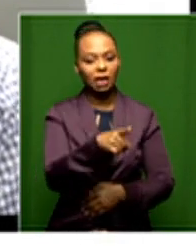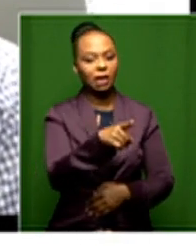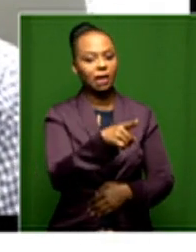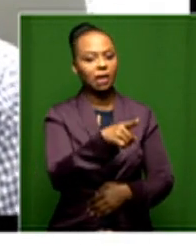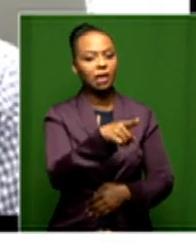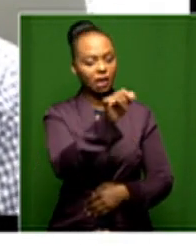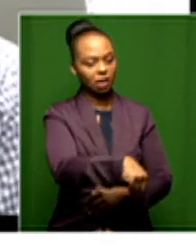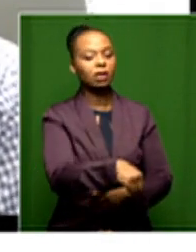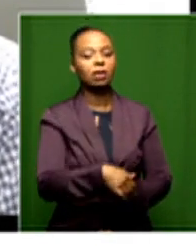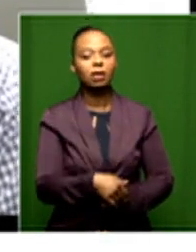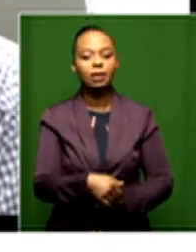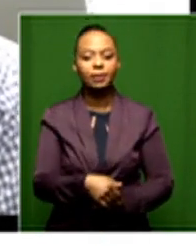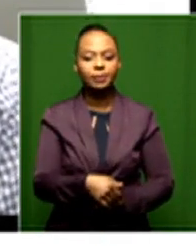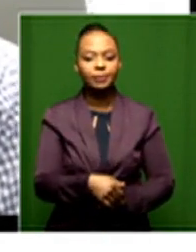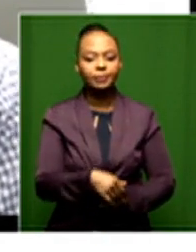And absolutely, and